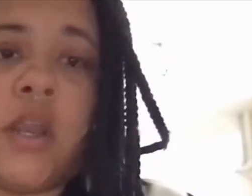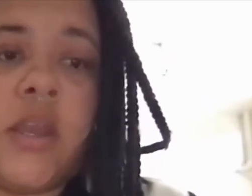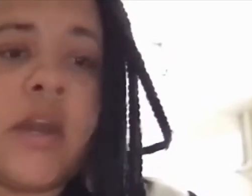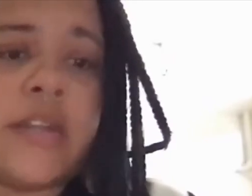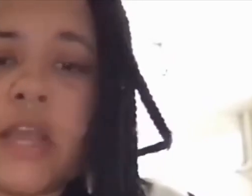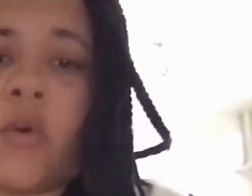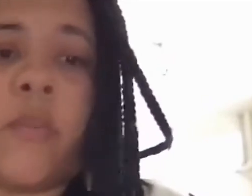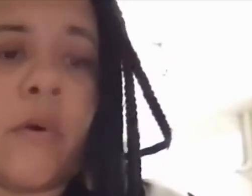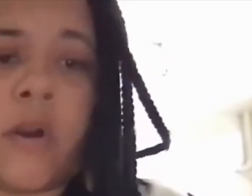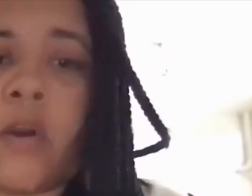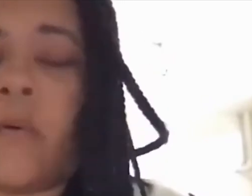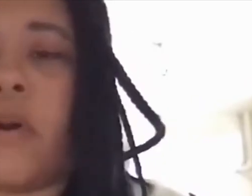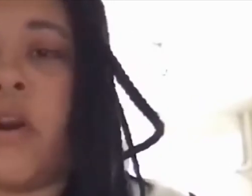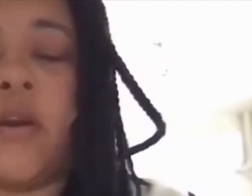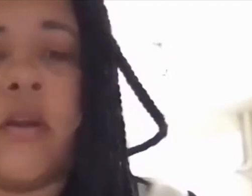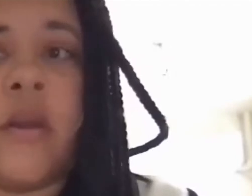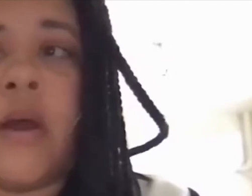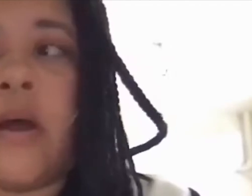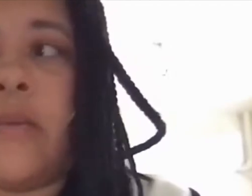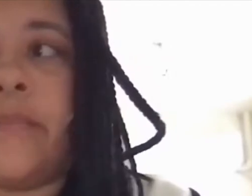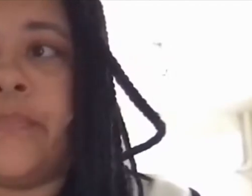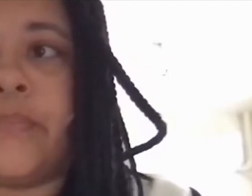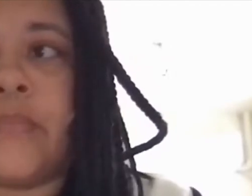consider content or porn or